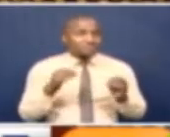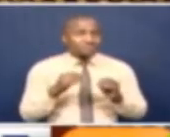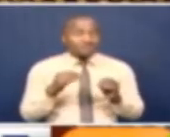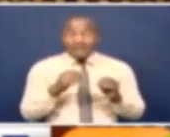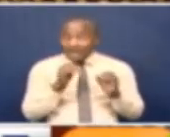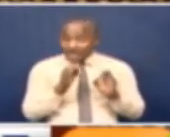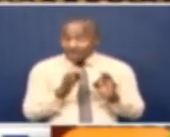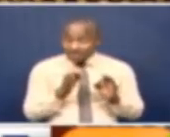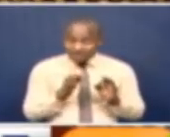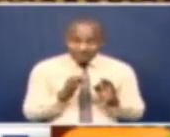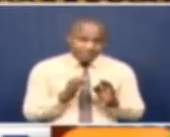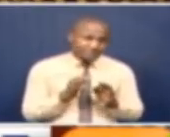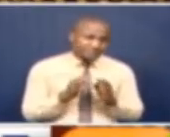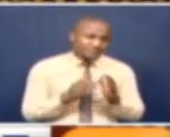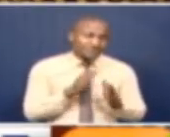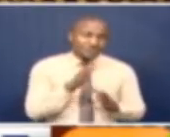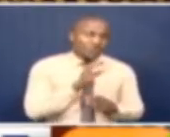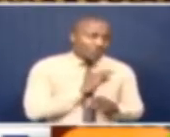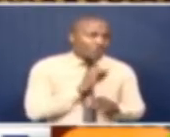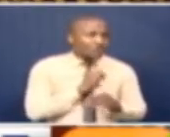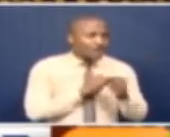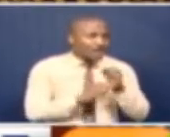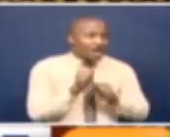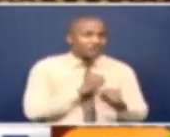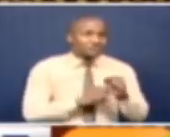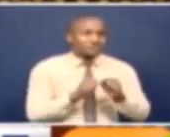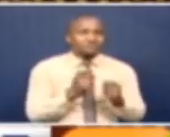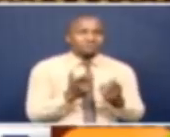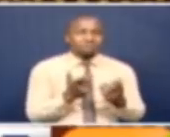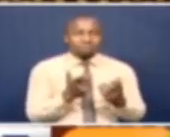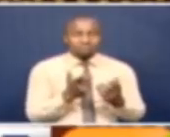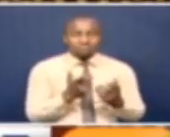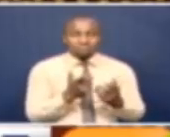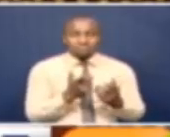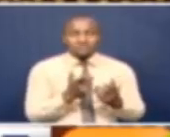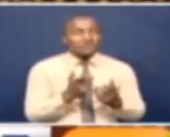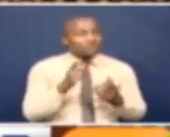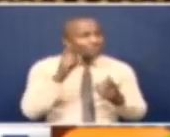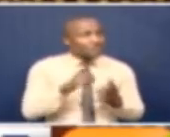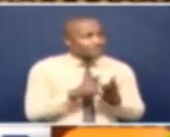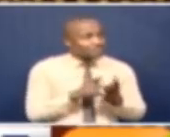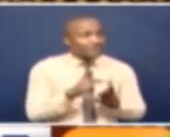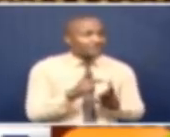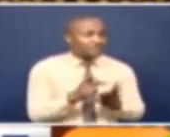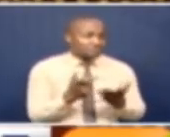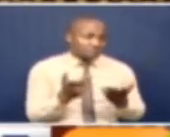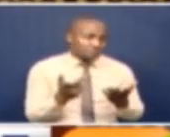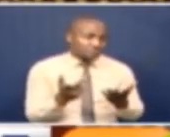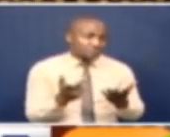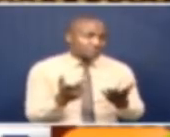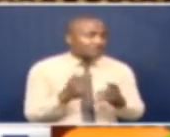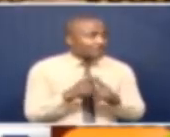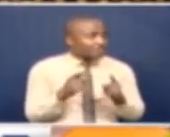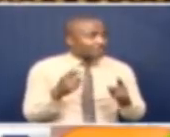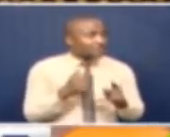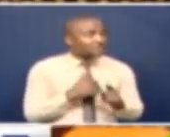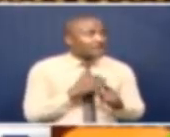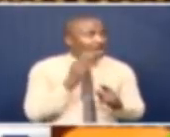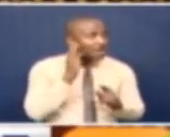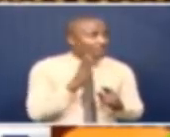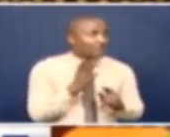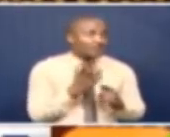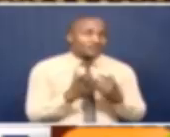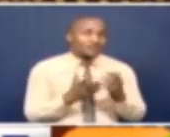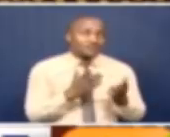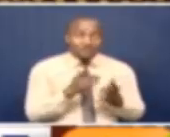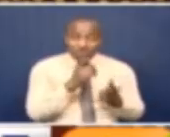own actions in terms of negligent behavior, you need to pay for it. So, but I would rather, when you're a